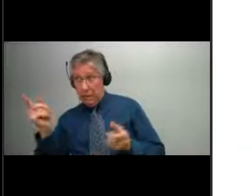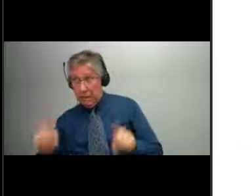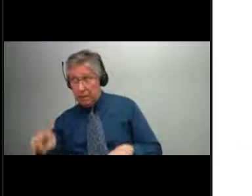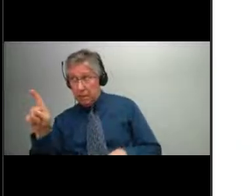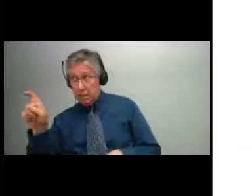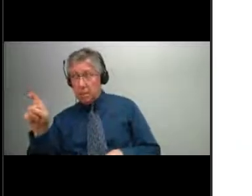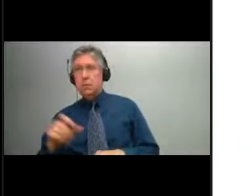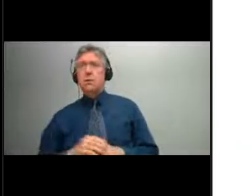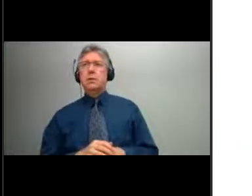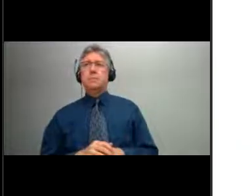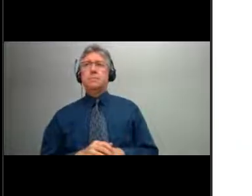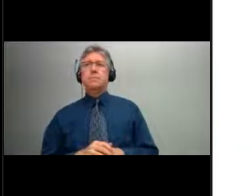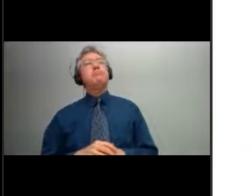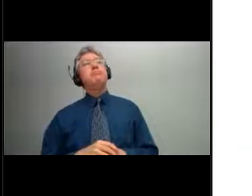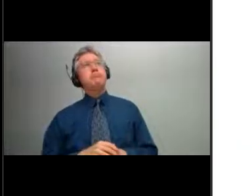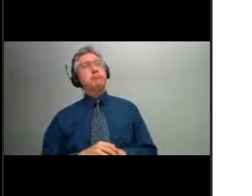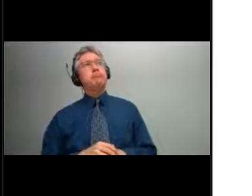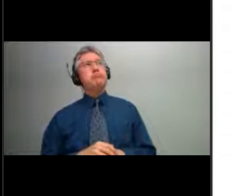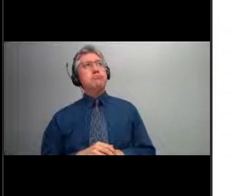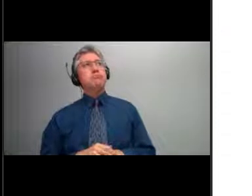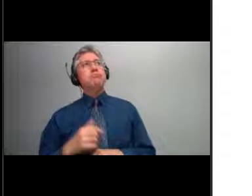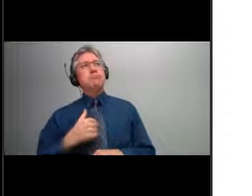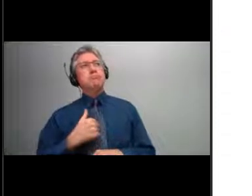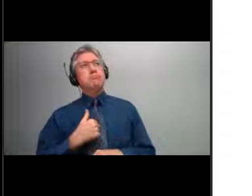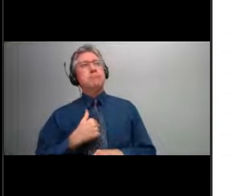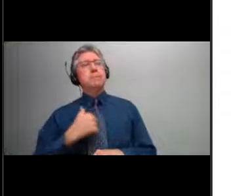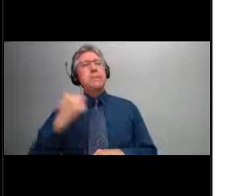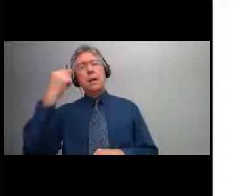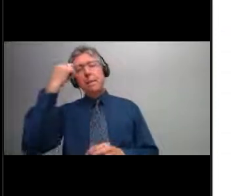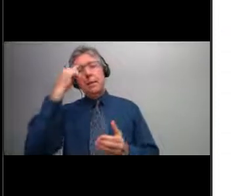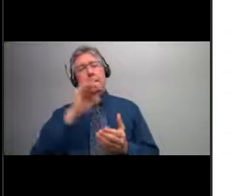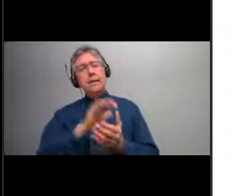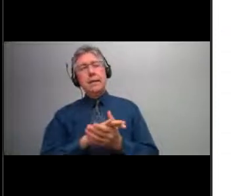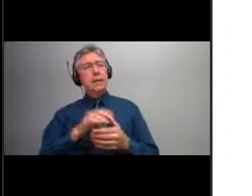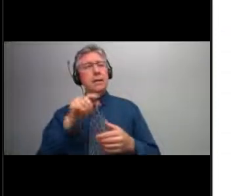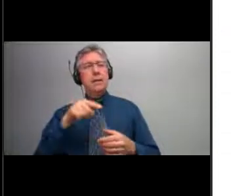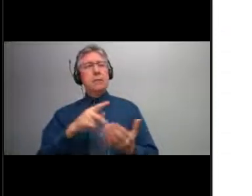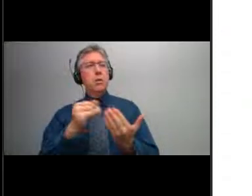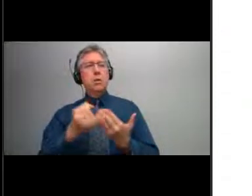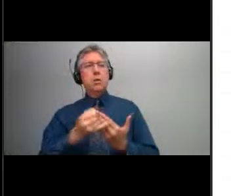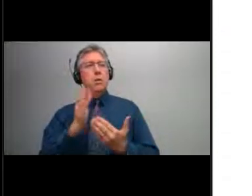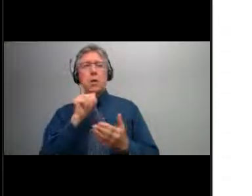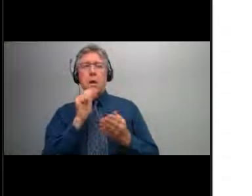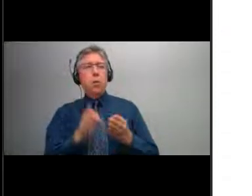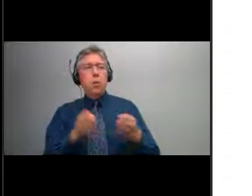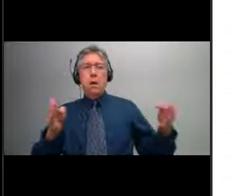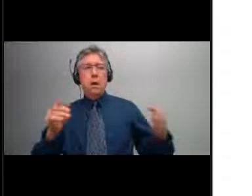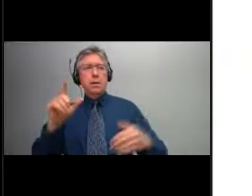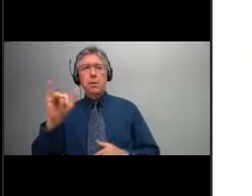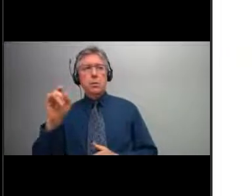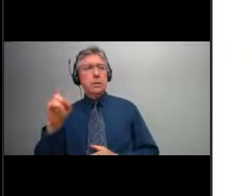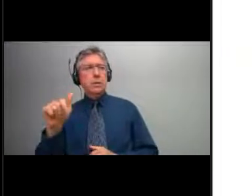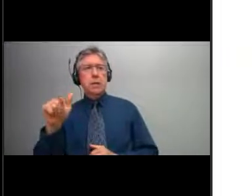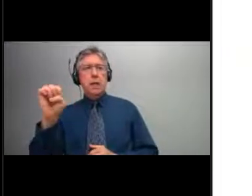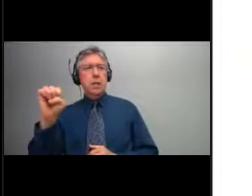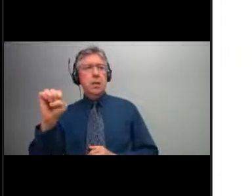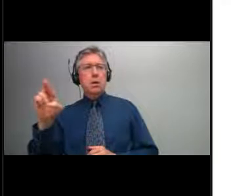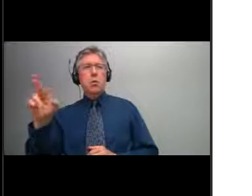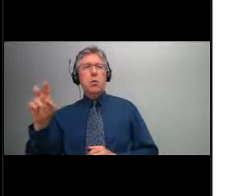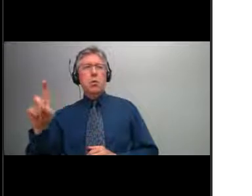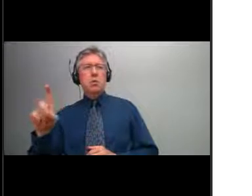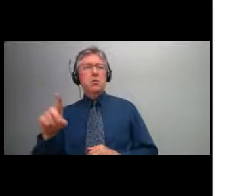Yes, to my knowledge, this project is not widening anything on Loisdale Road. The volumes do not suggest